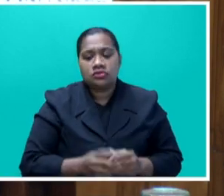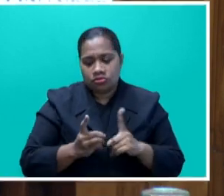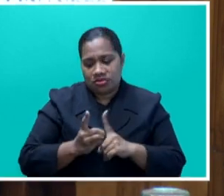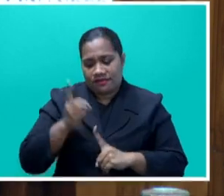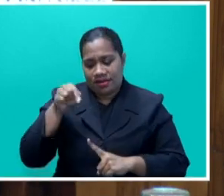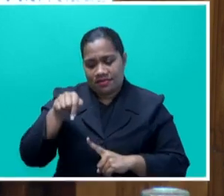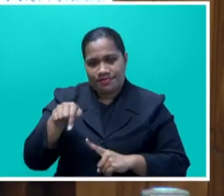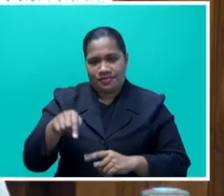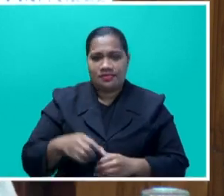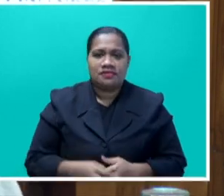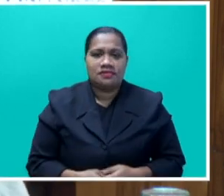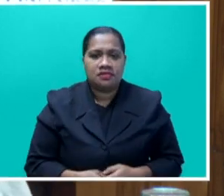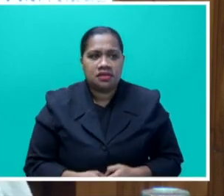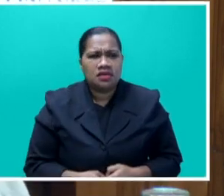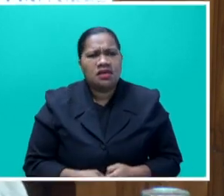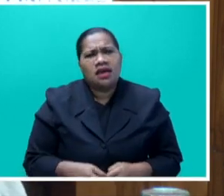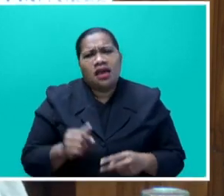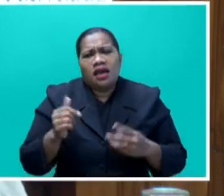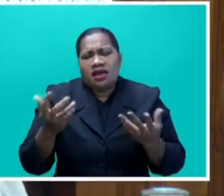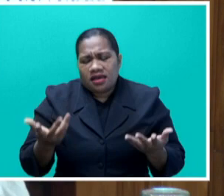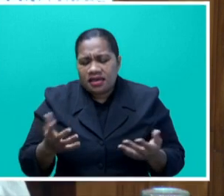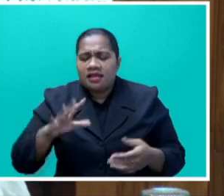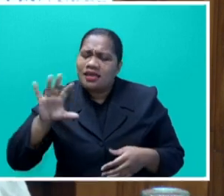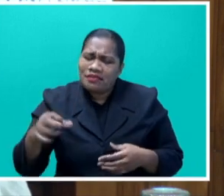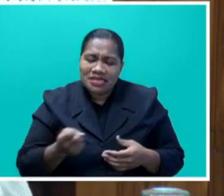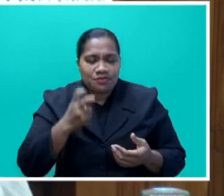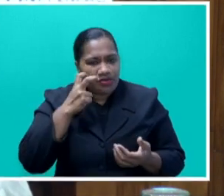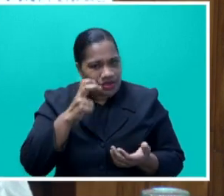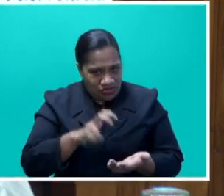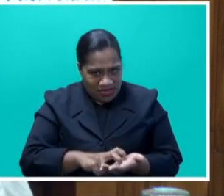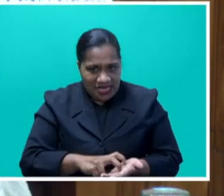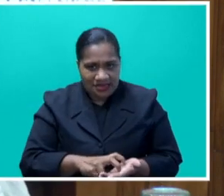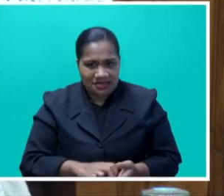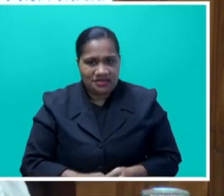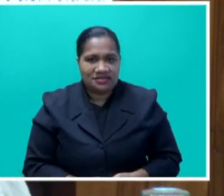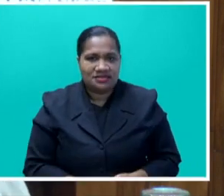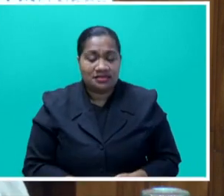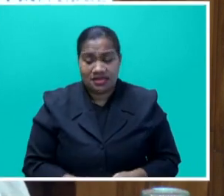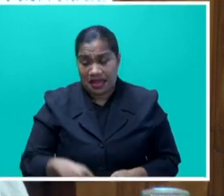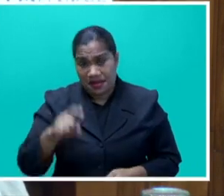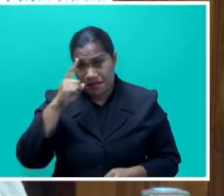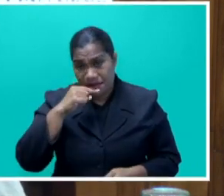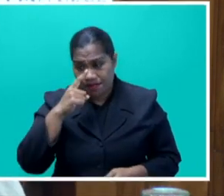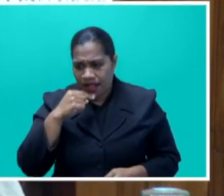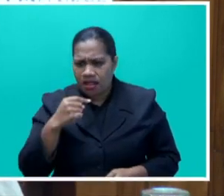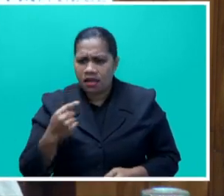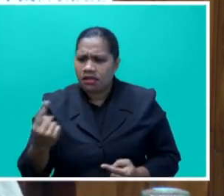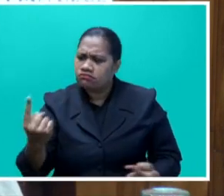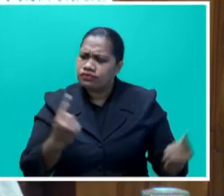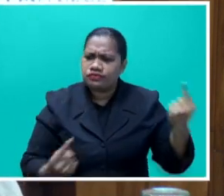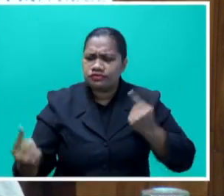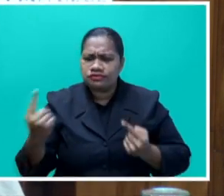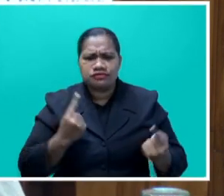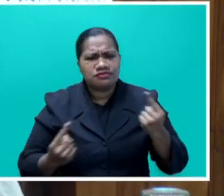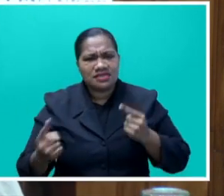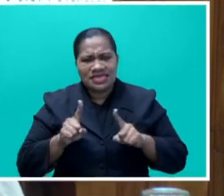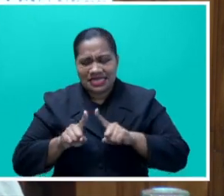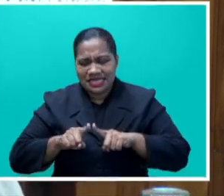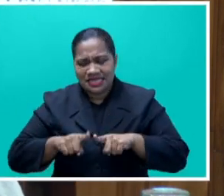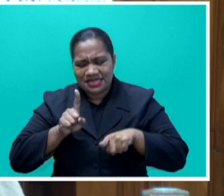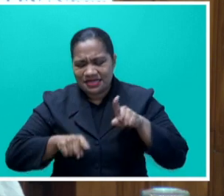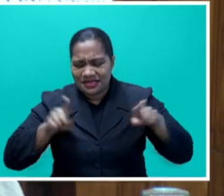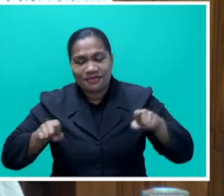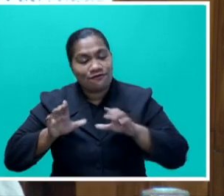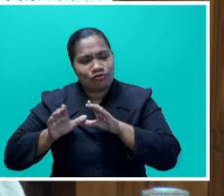And also, Mr. Speaker, so it must be recognized that people come from different socio-economic groups. Their needs are